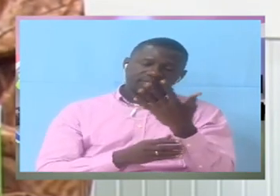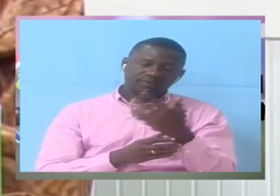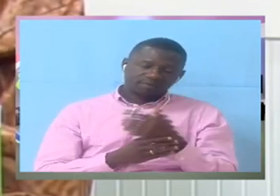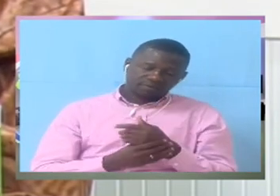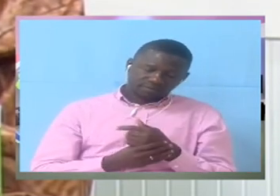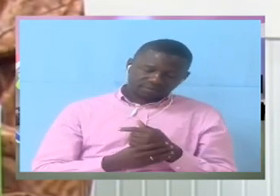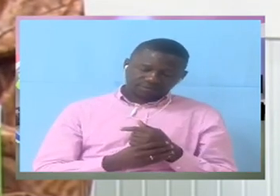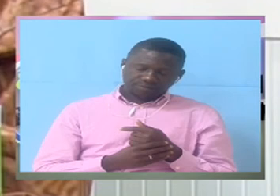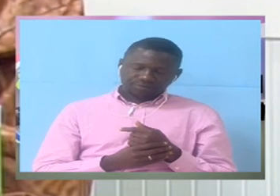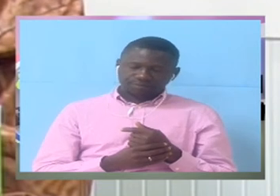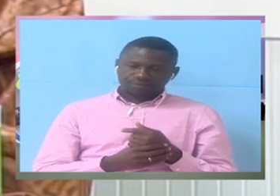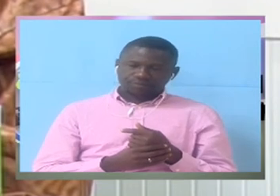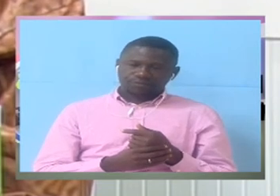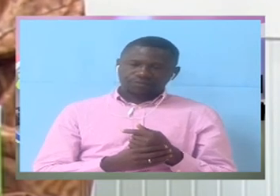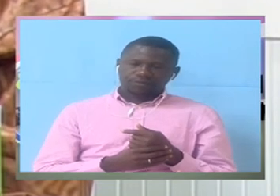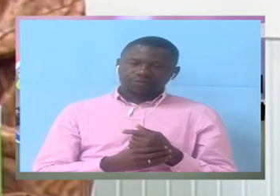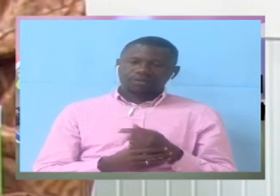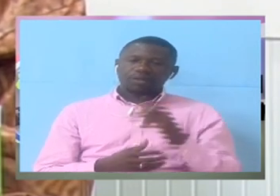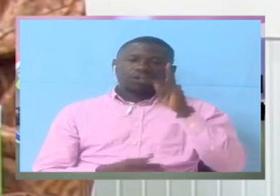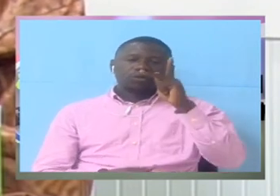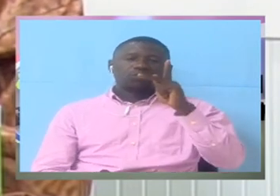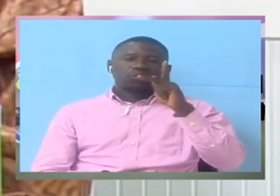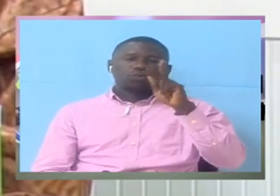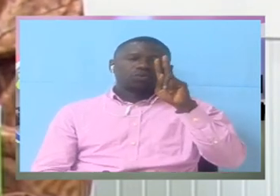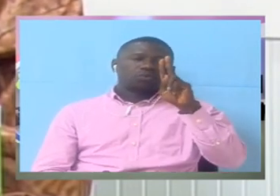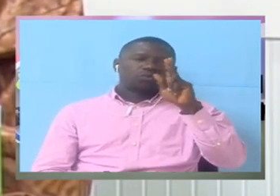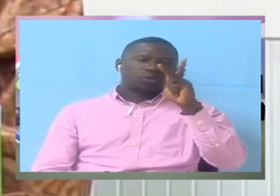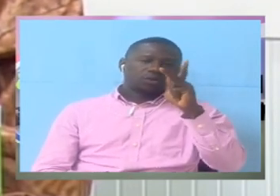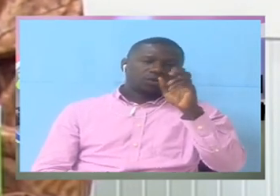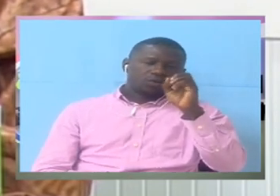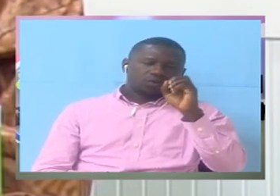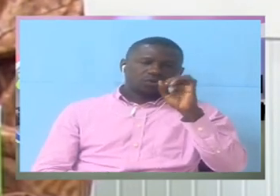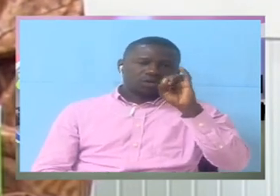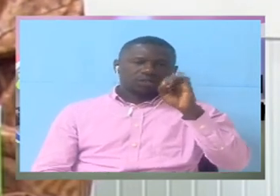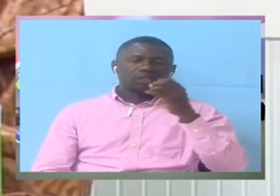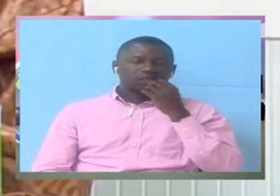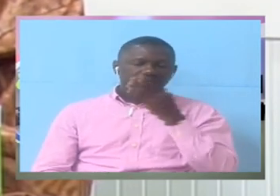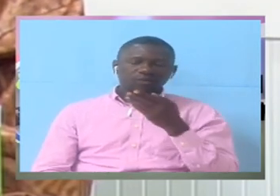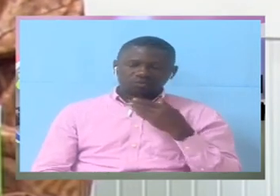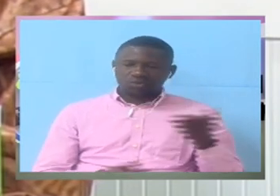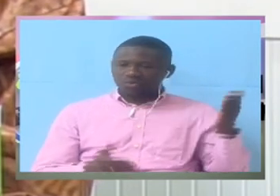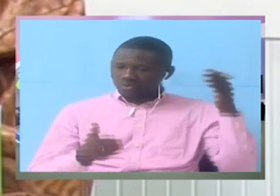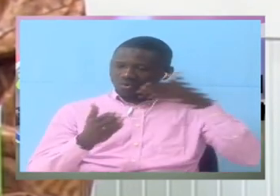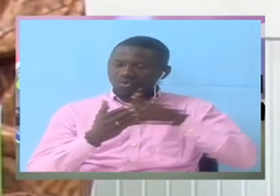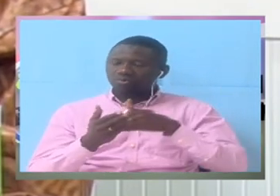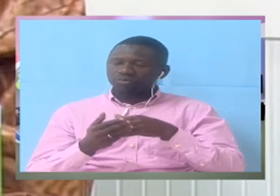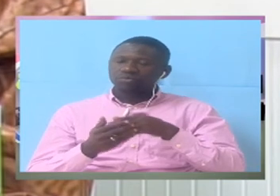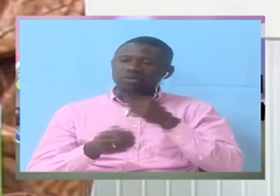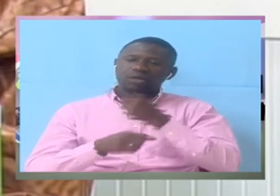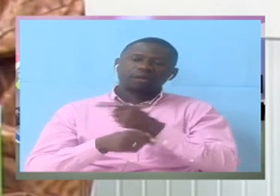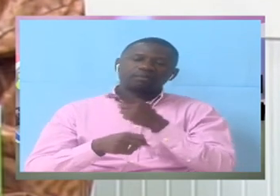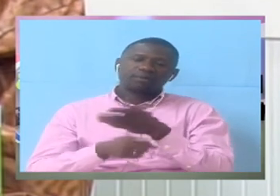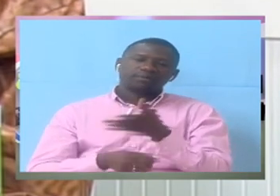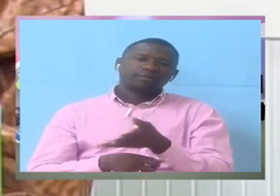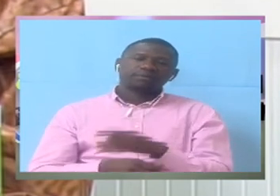1995. When Atanafo ngana Gambia jam. It was the time when Kuko said, let's come to the Gambia.